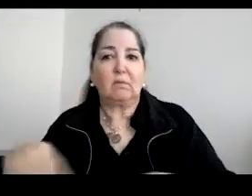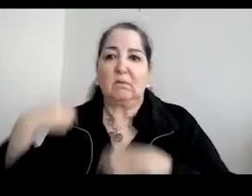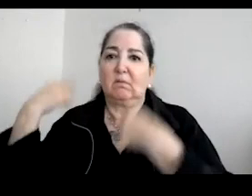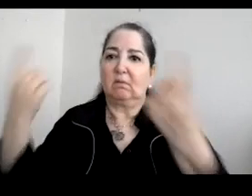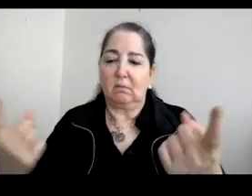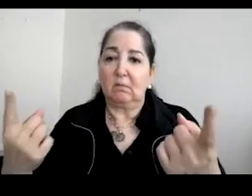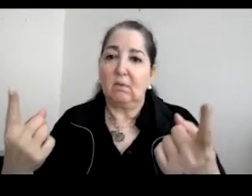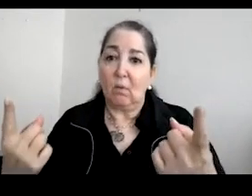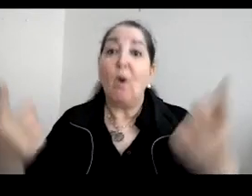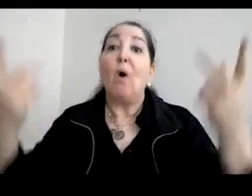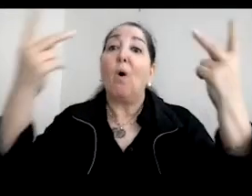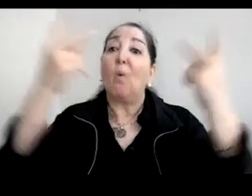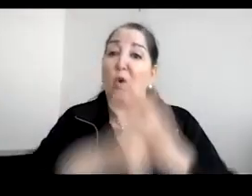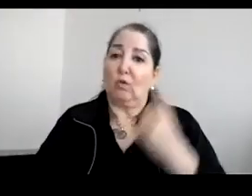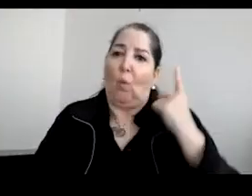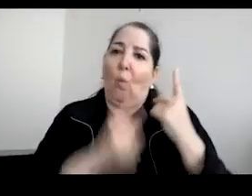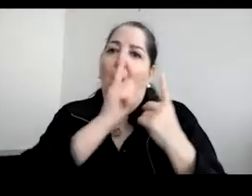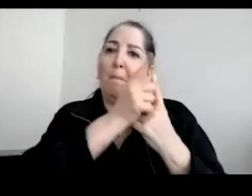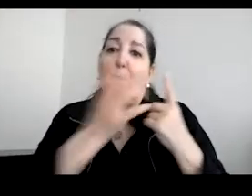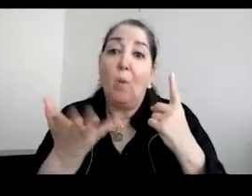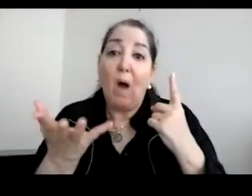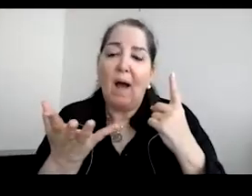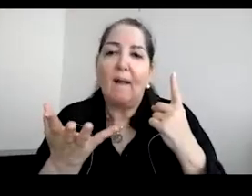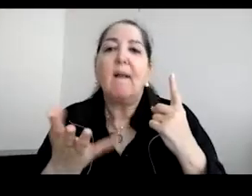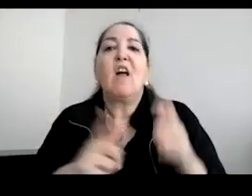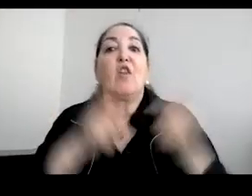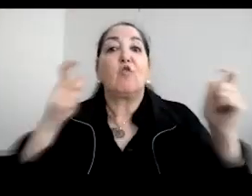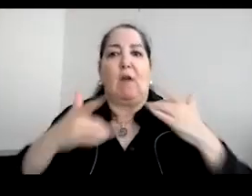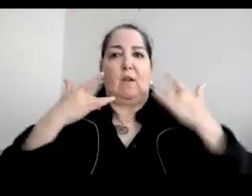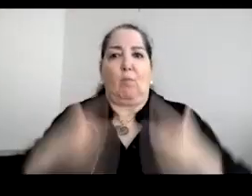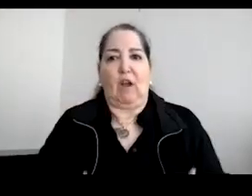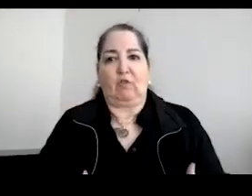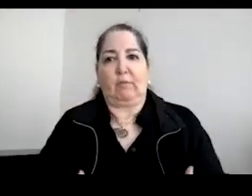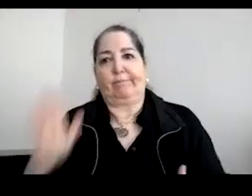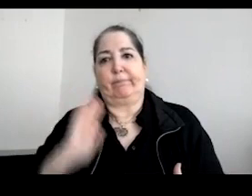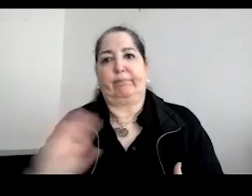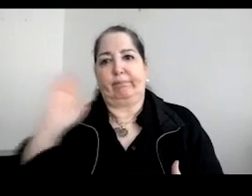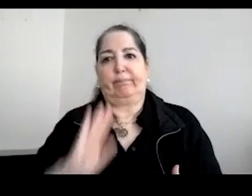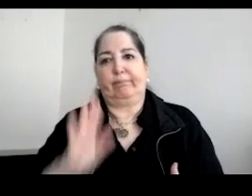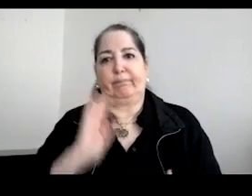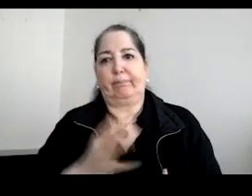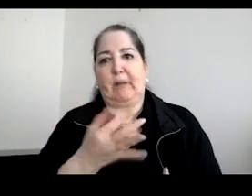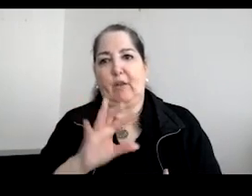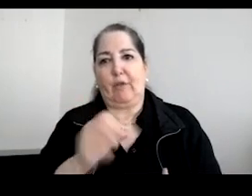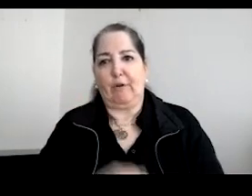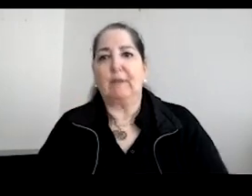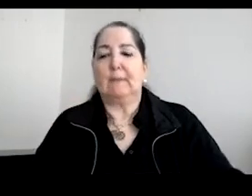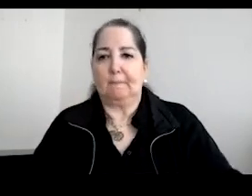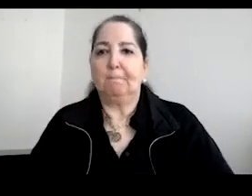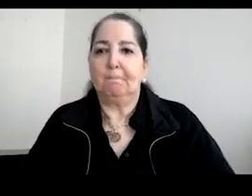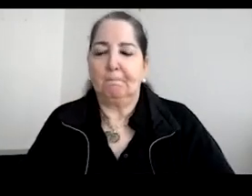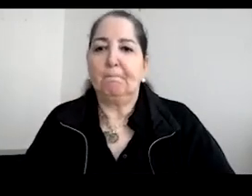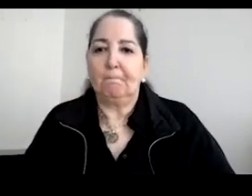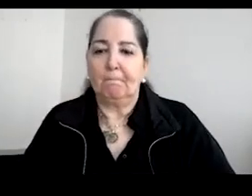Depression. Okay, so it's important to keep sight of the fact that even though we saw a little bit of a rebound in May, the